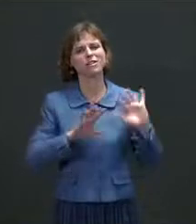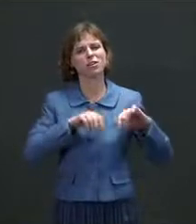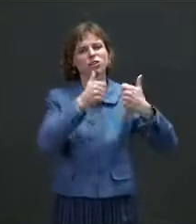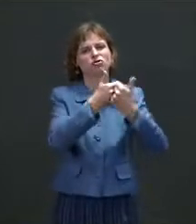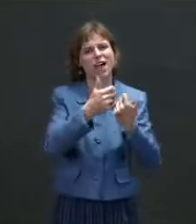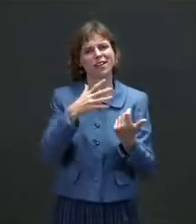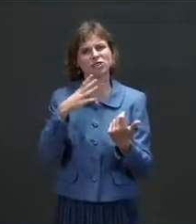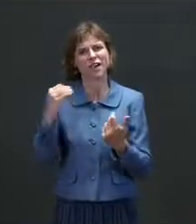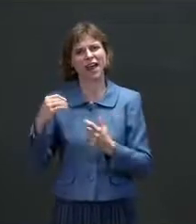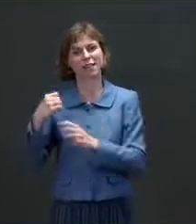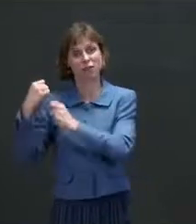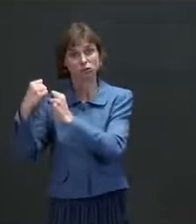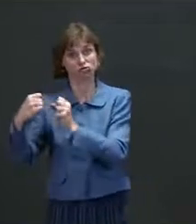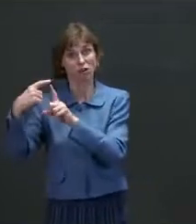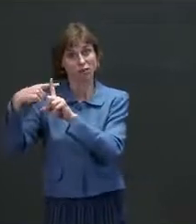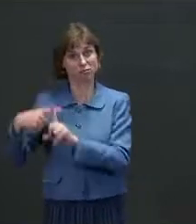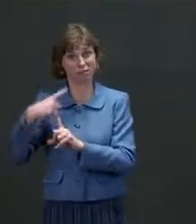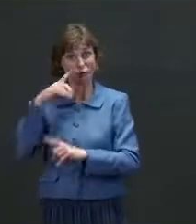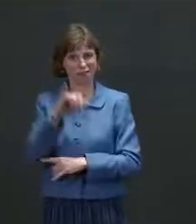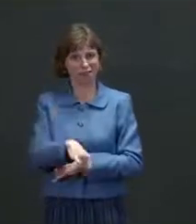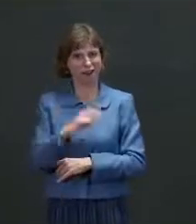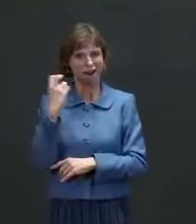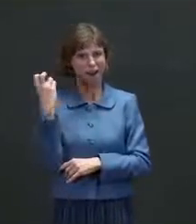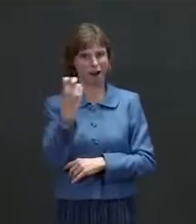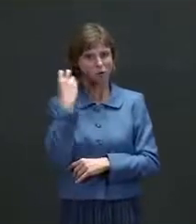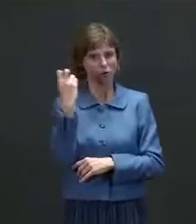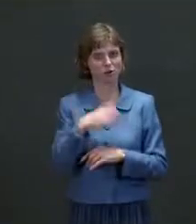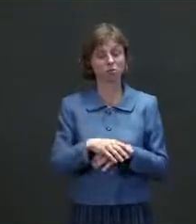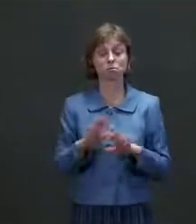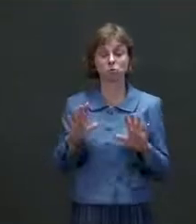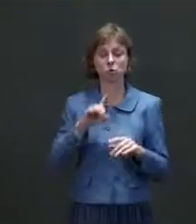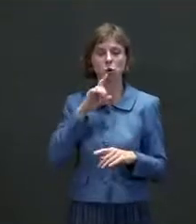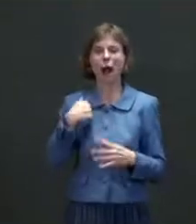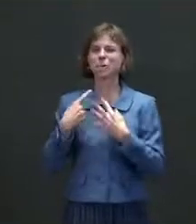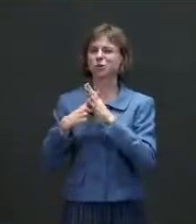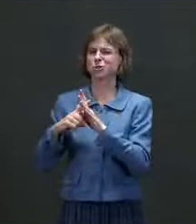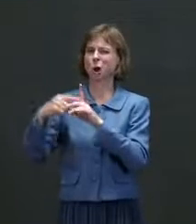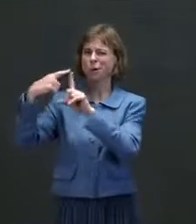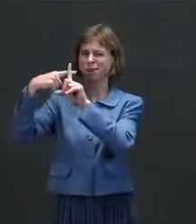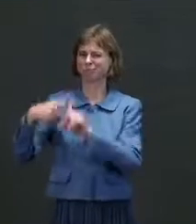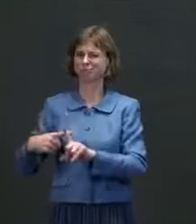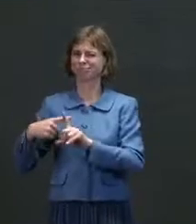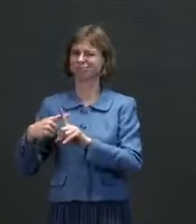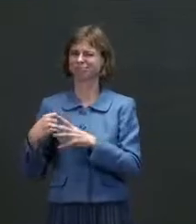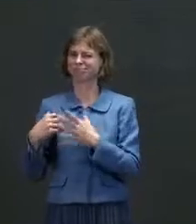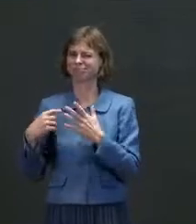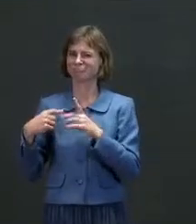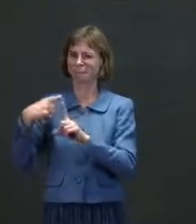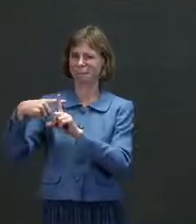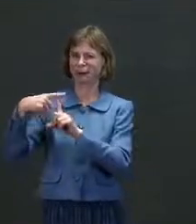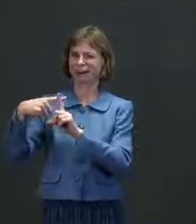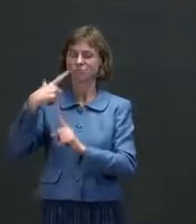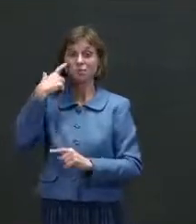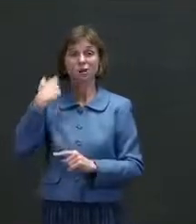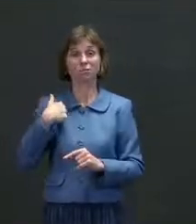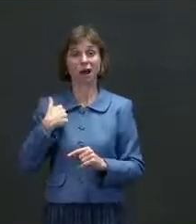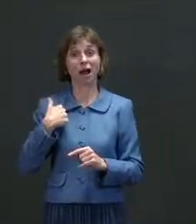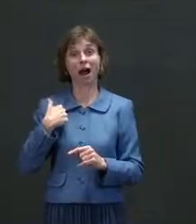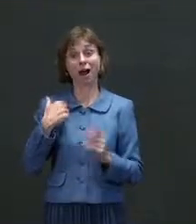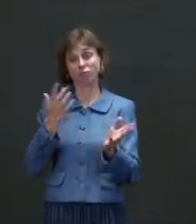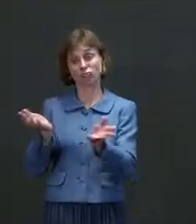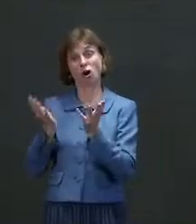units? Sure. I would start with the strengths only because I've talked to our